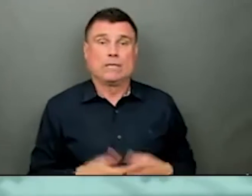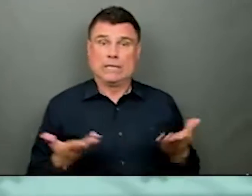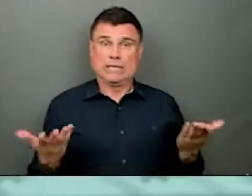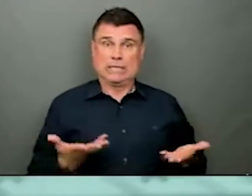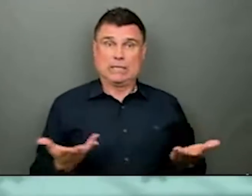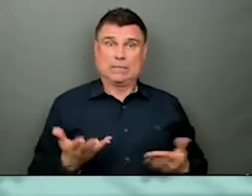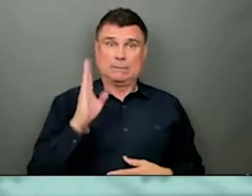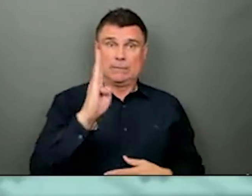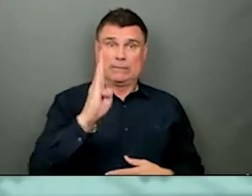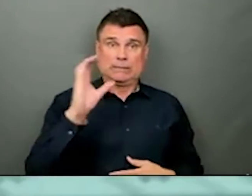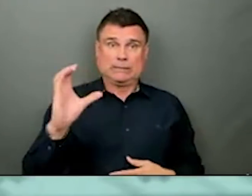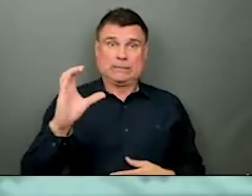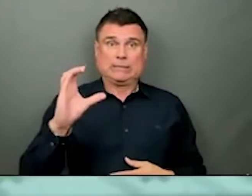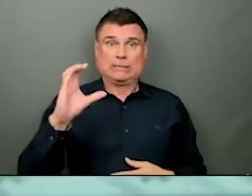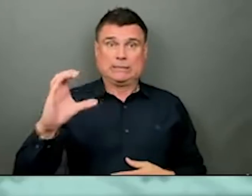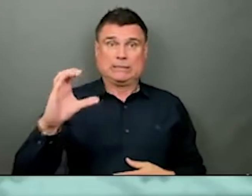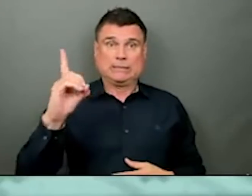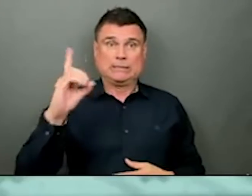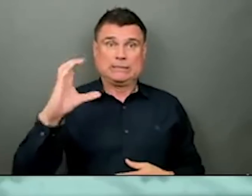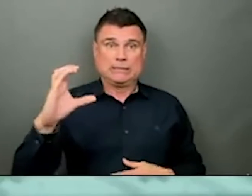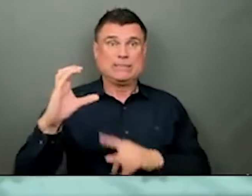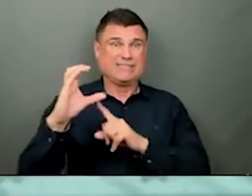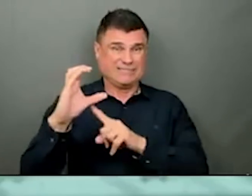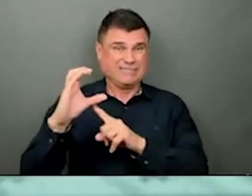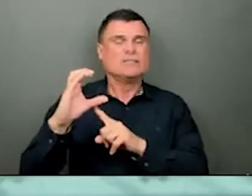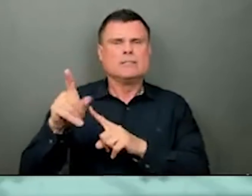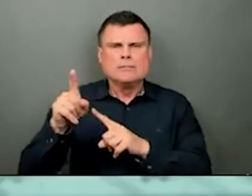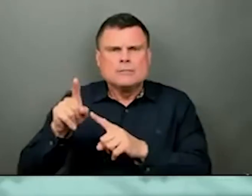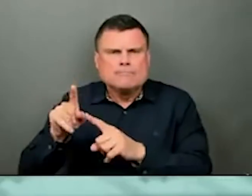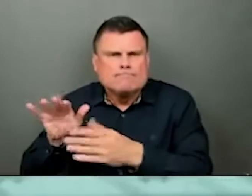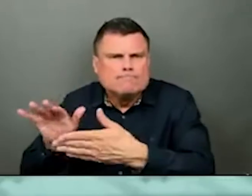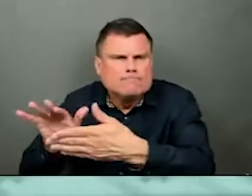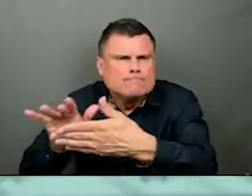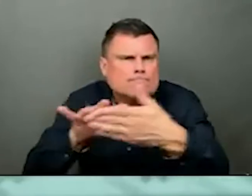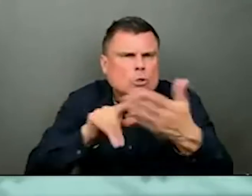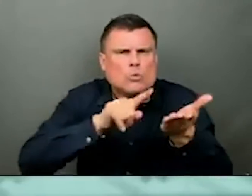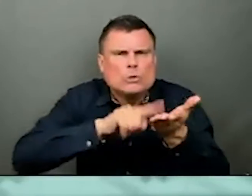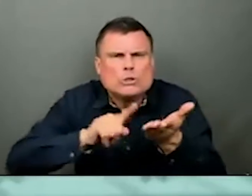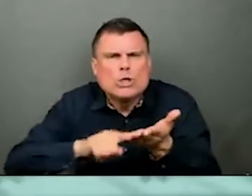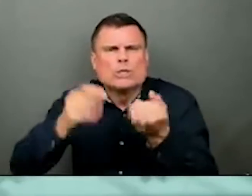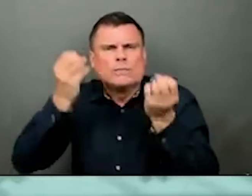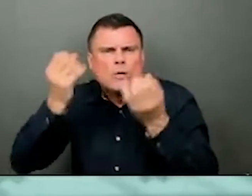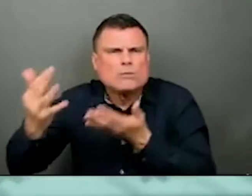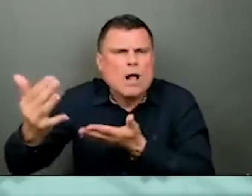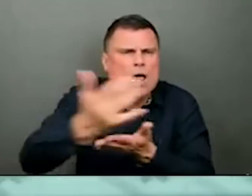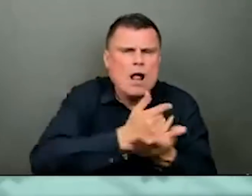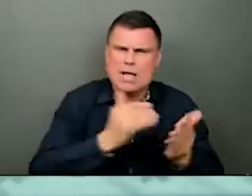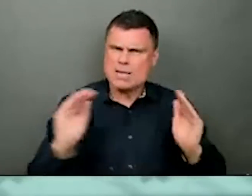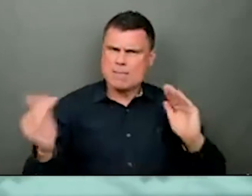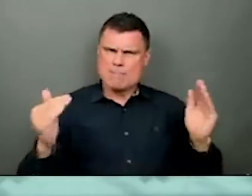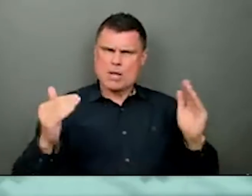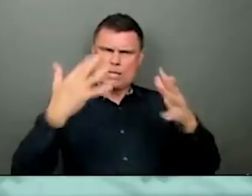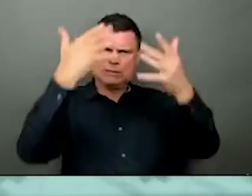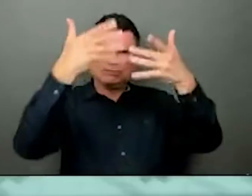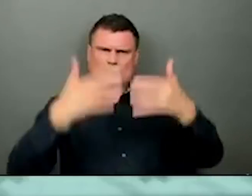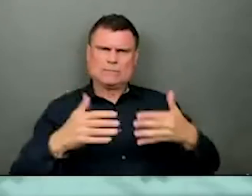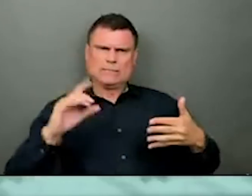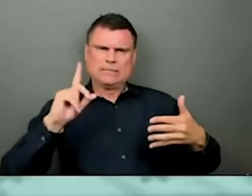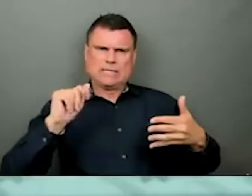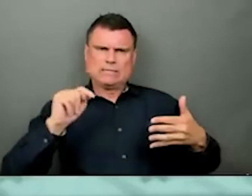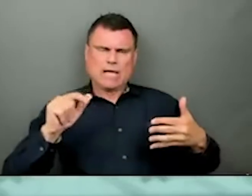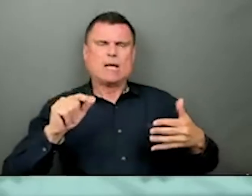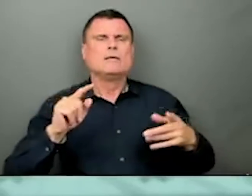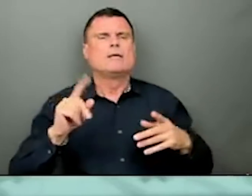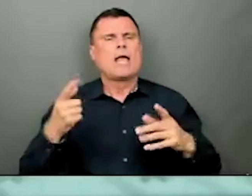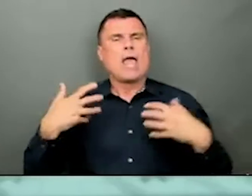compare healthcare workers who are immunized versus non-immunized and see if we're starting to see breakthrough cases. And so far that has